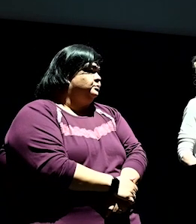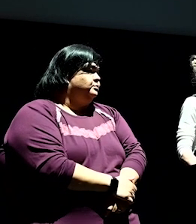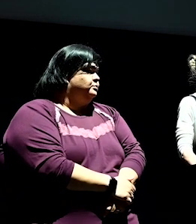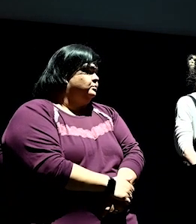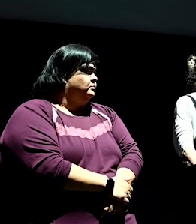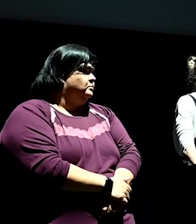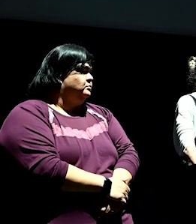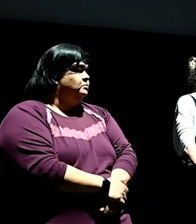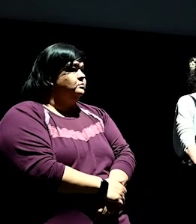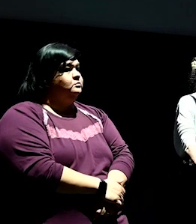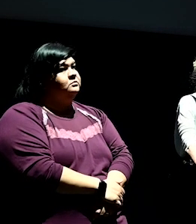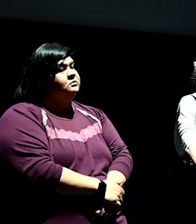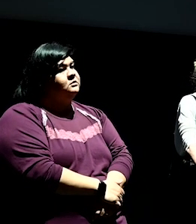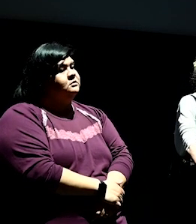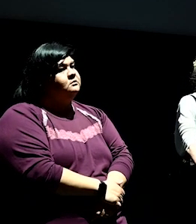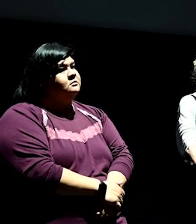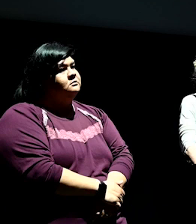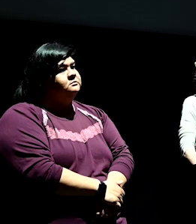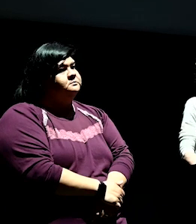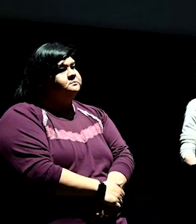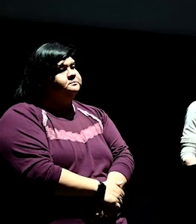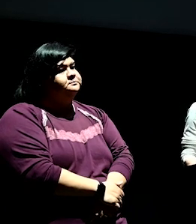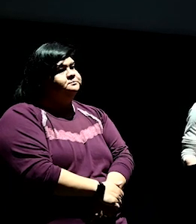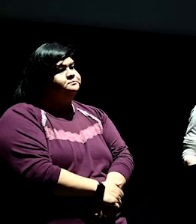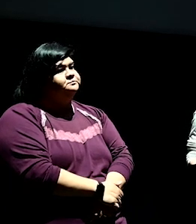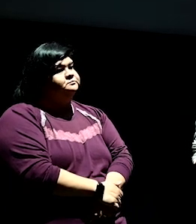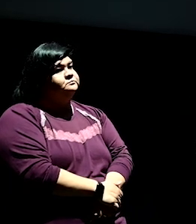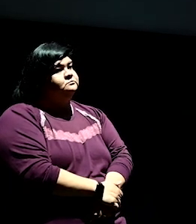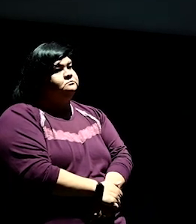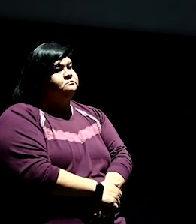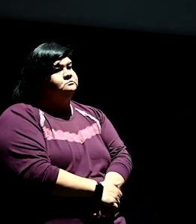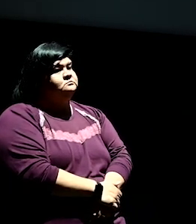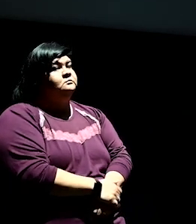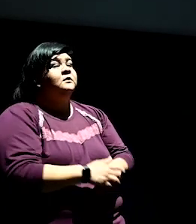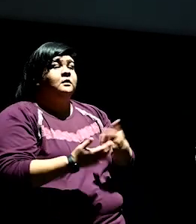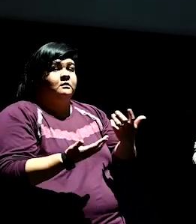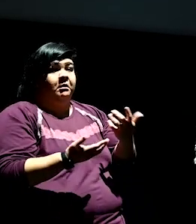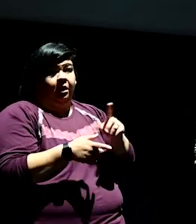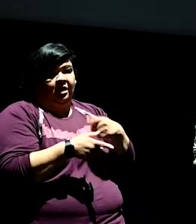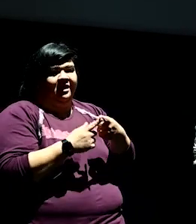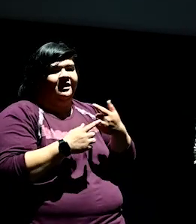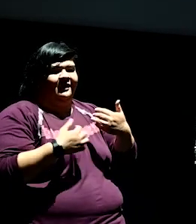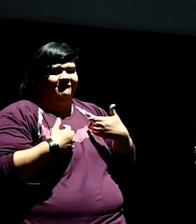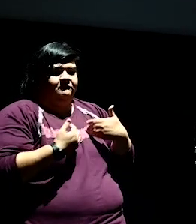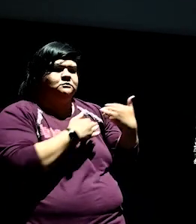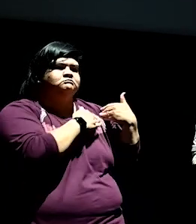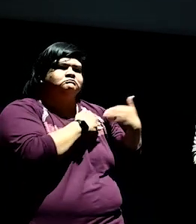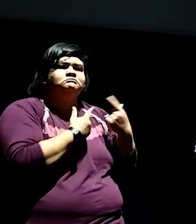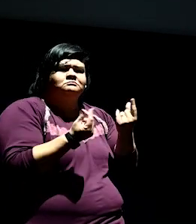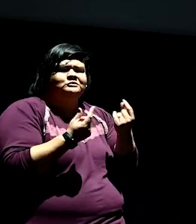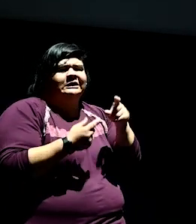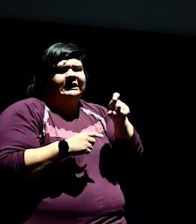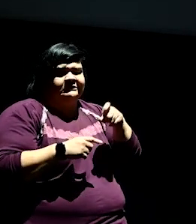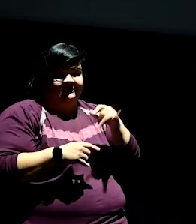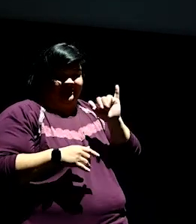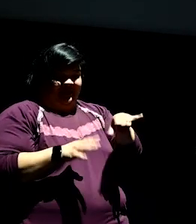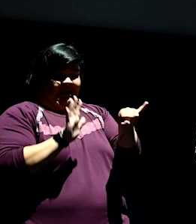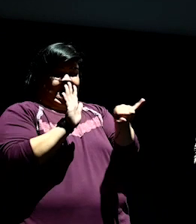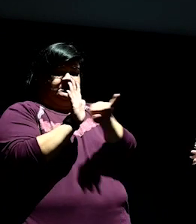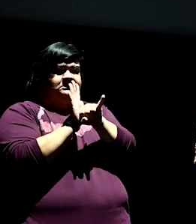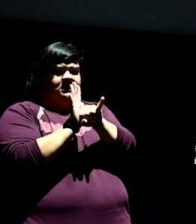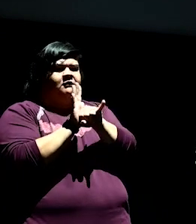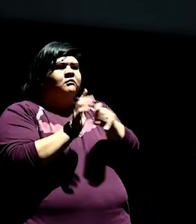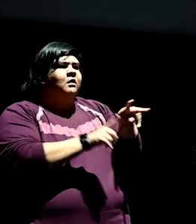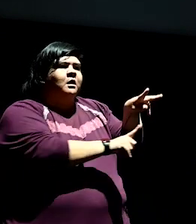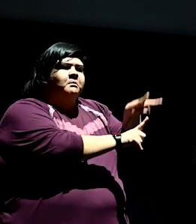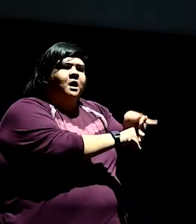And then we had this task of taking this identity and applying it to